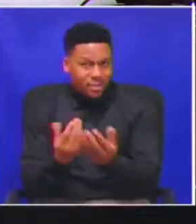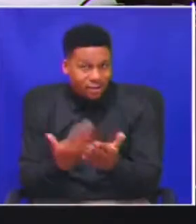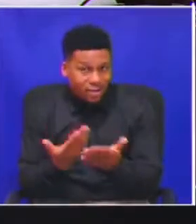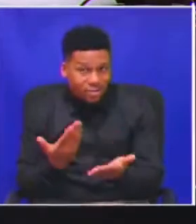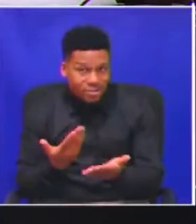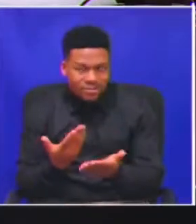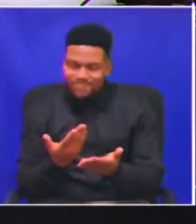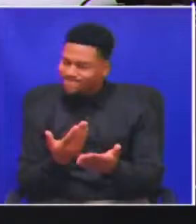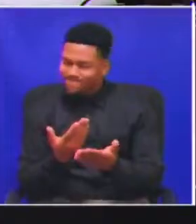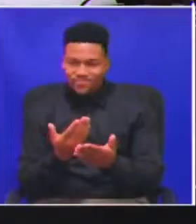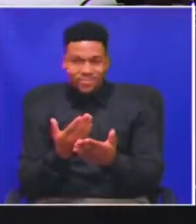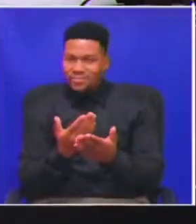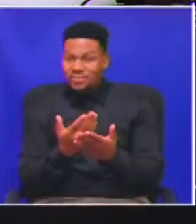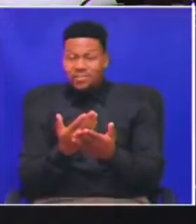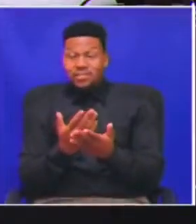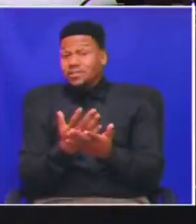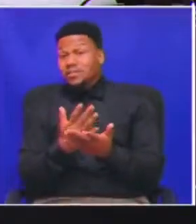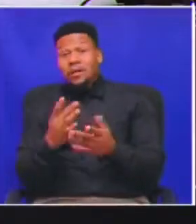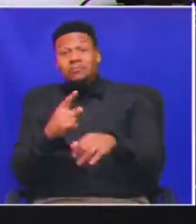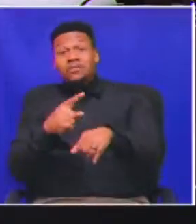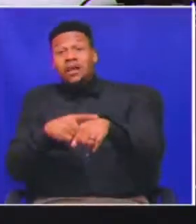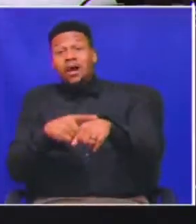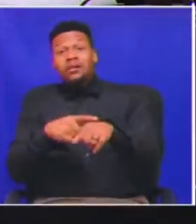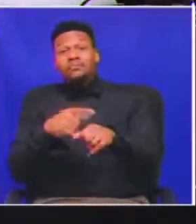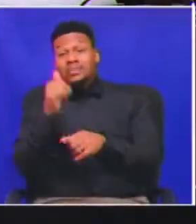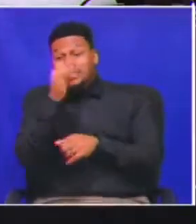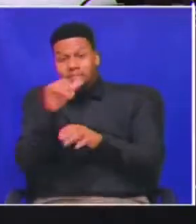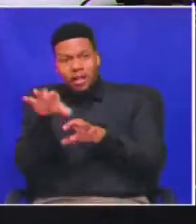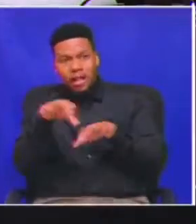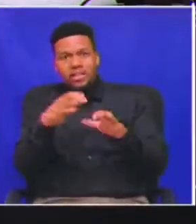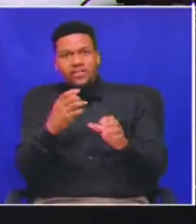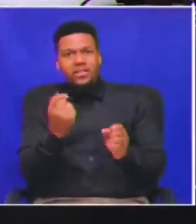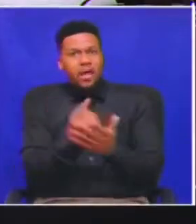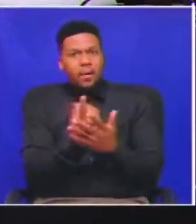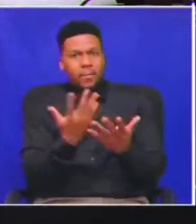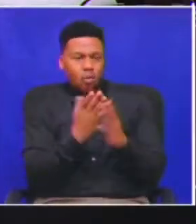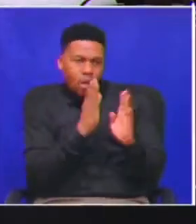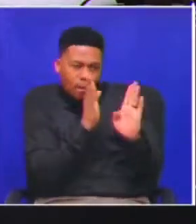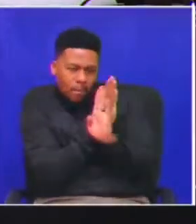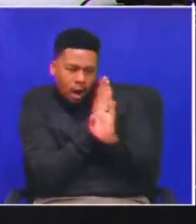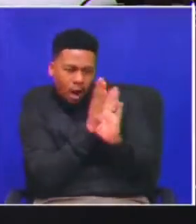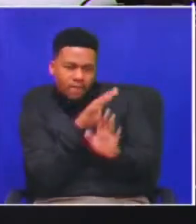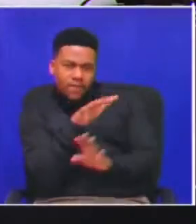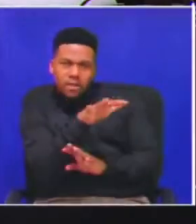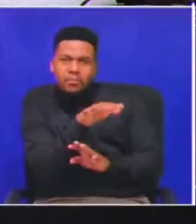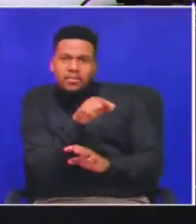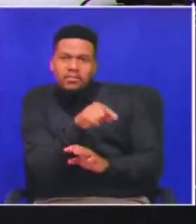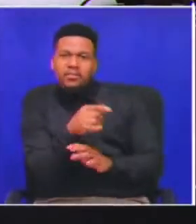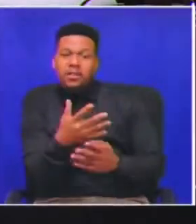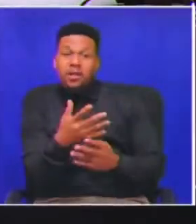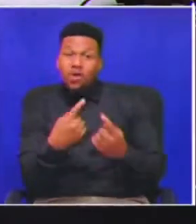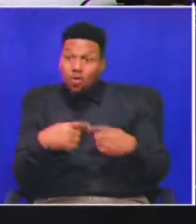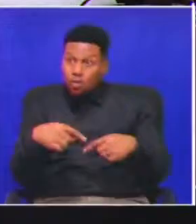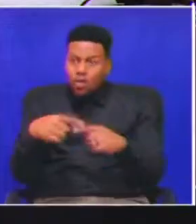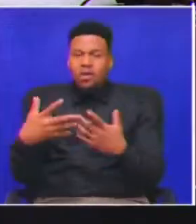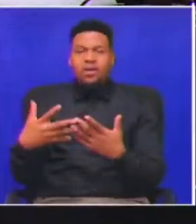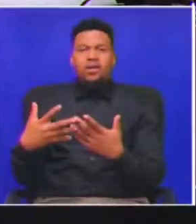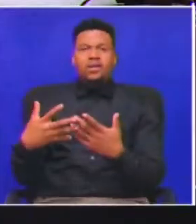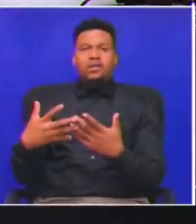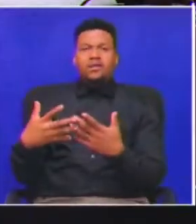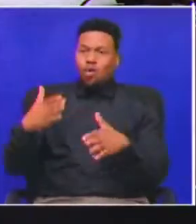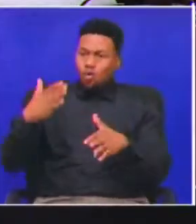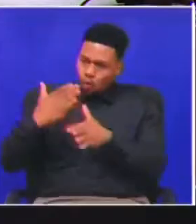private spaces. So therefore, we need to work together. Quite often, members of the community